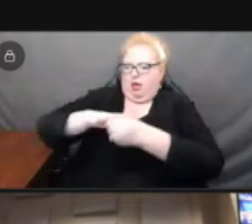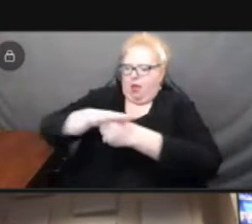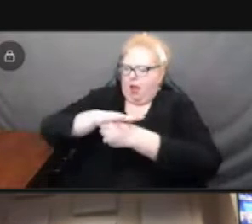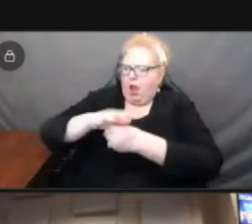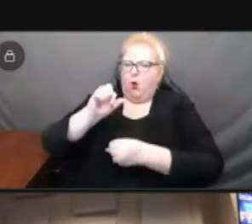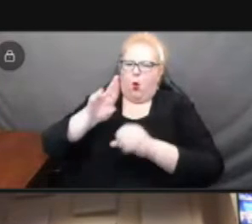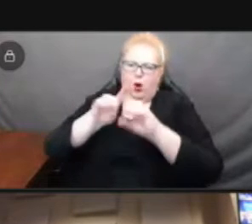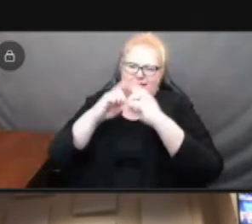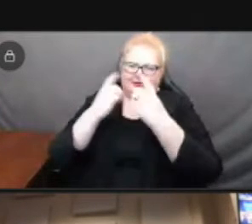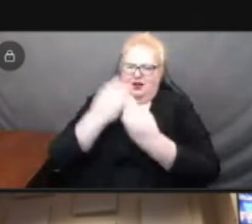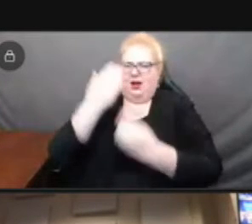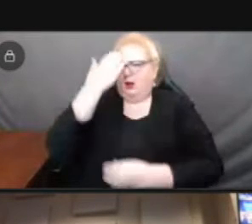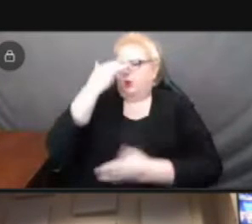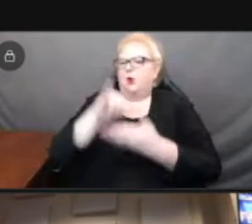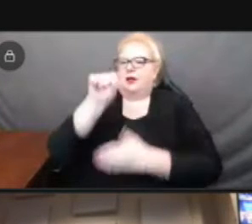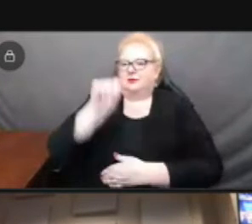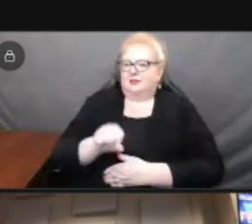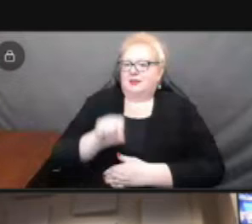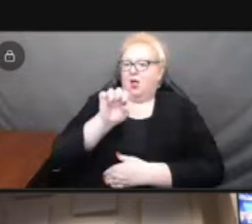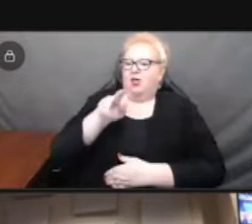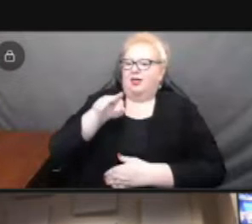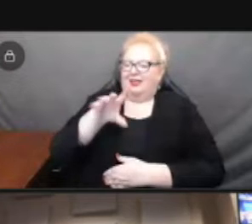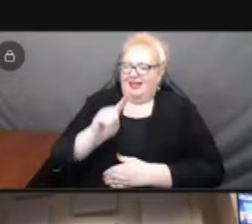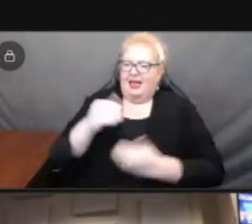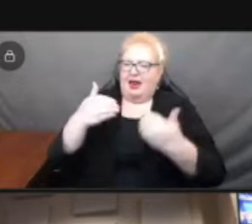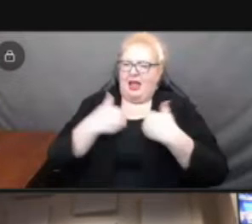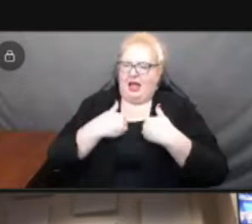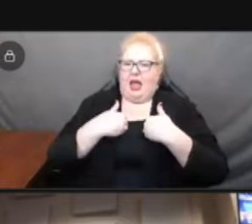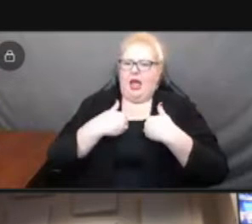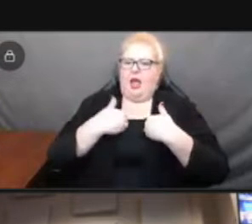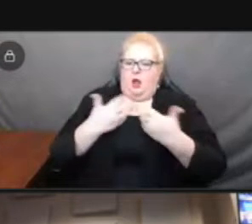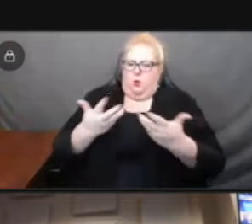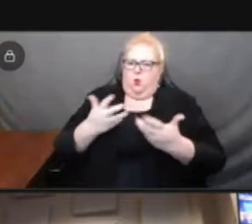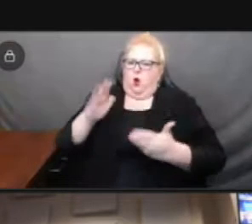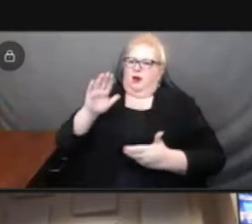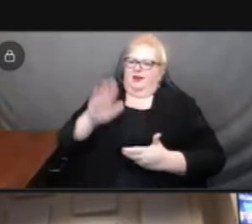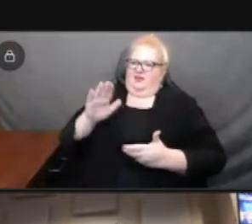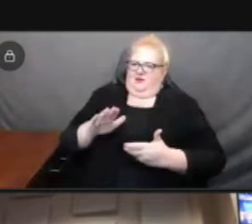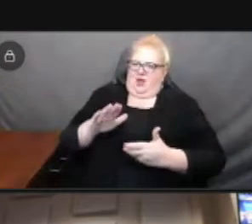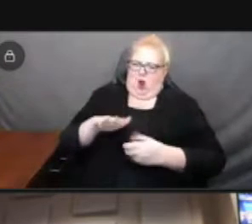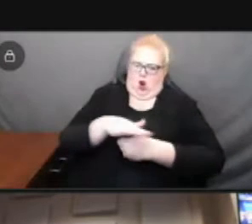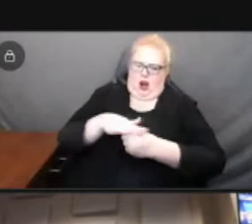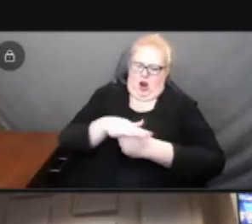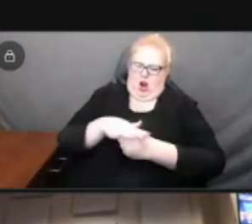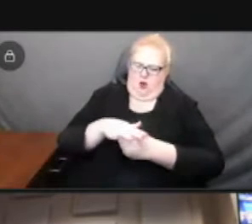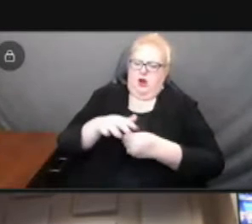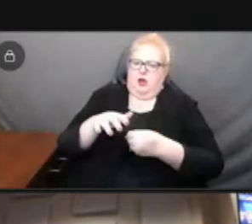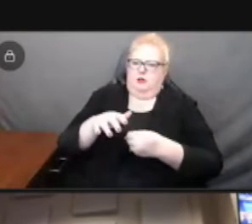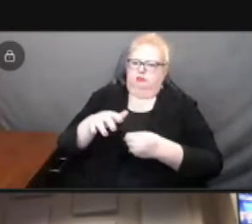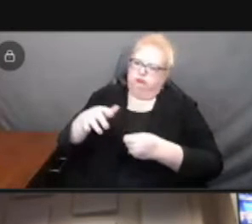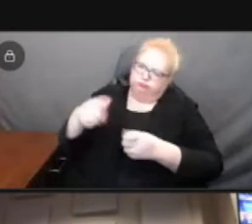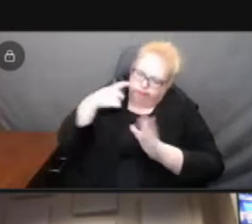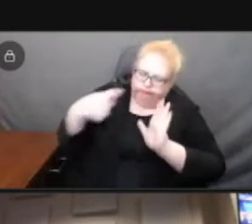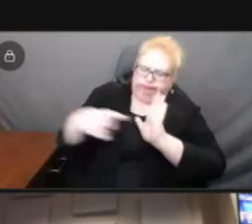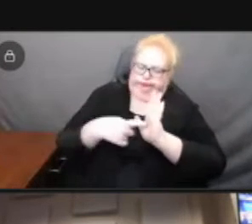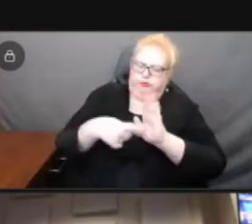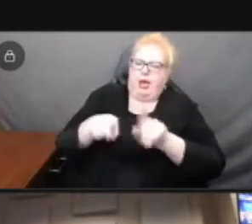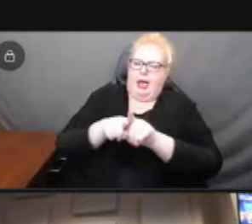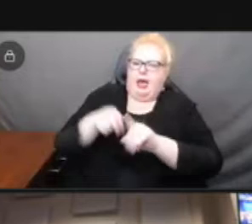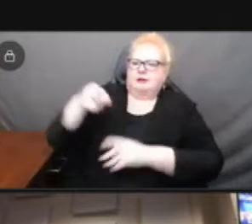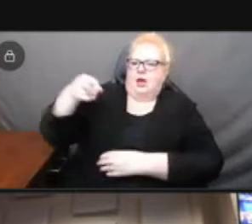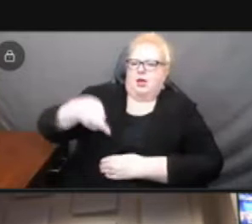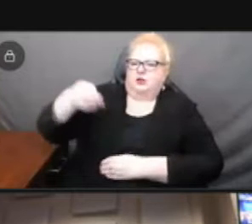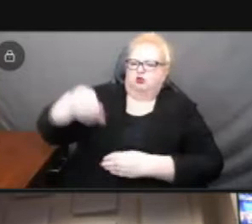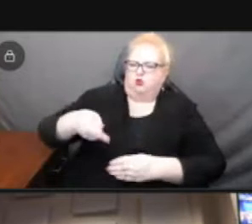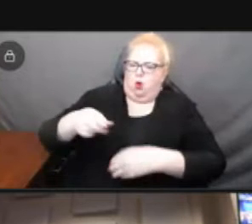End Neighborhood Association would like that area to be designated as this historical area. They would have to go through